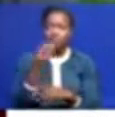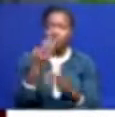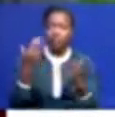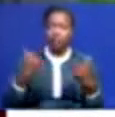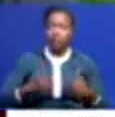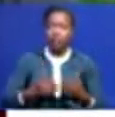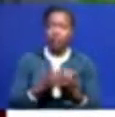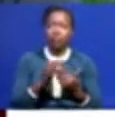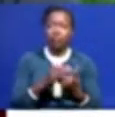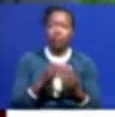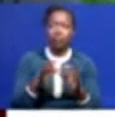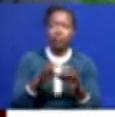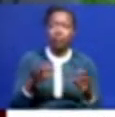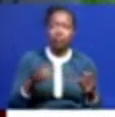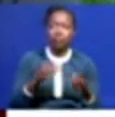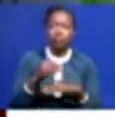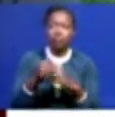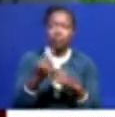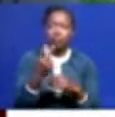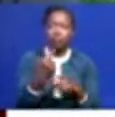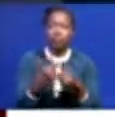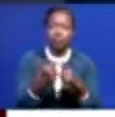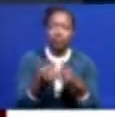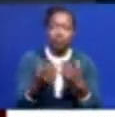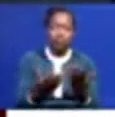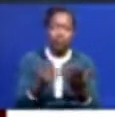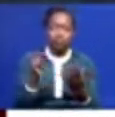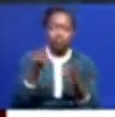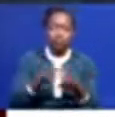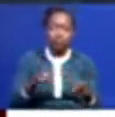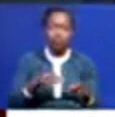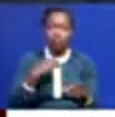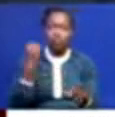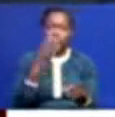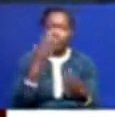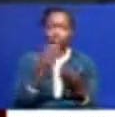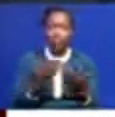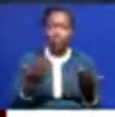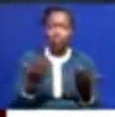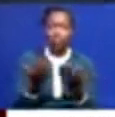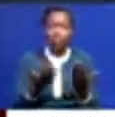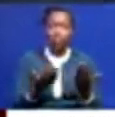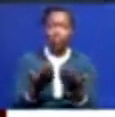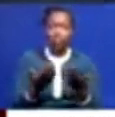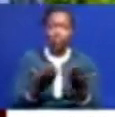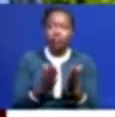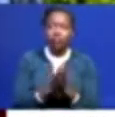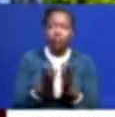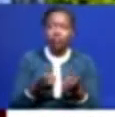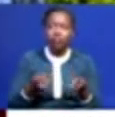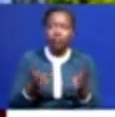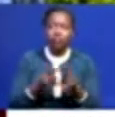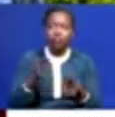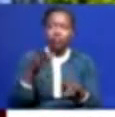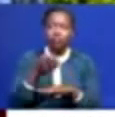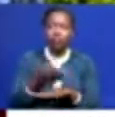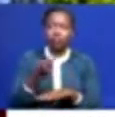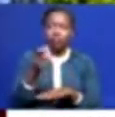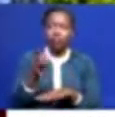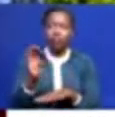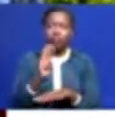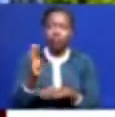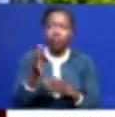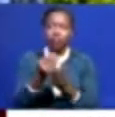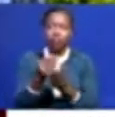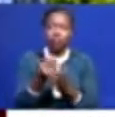care market over the next 2 years. The Kenyan market for beauty products and services is valued at over 20 billion